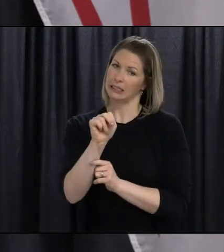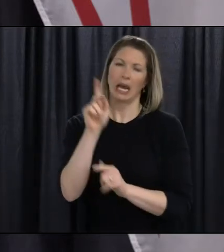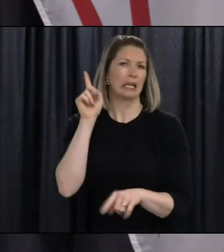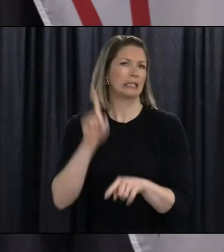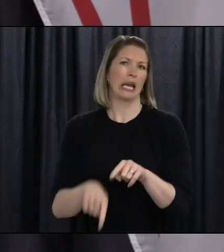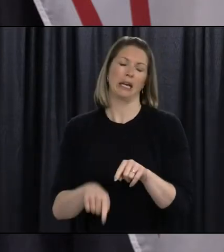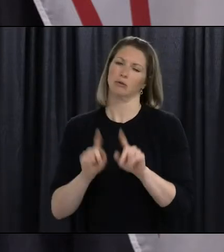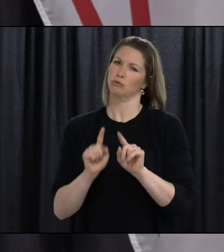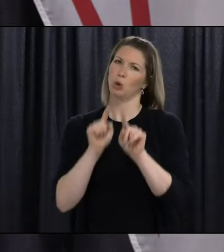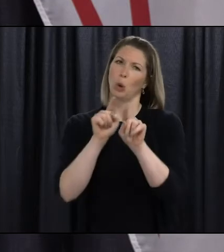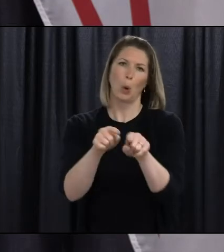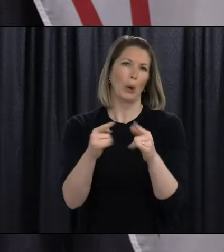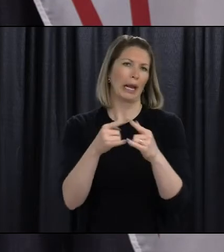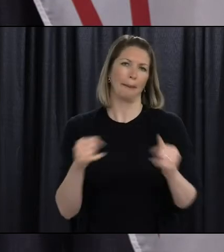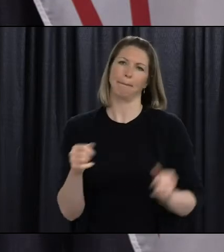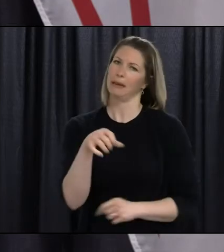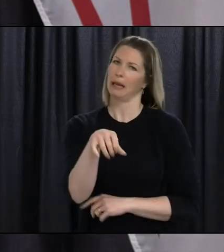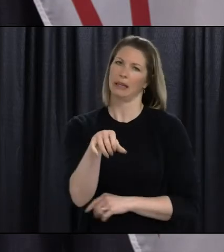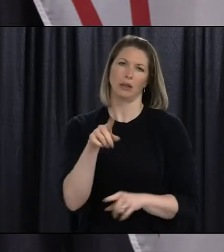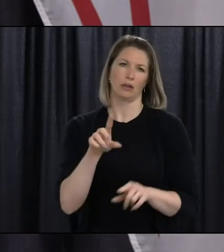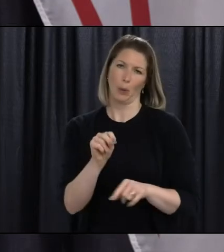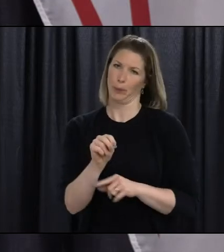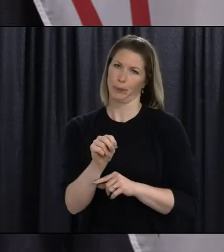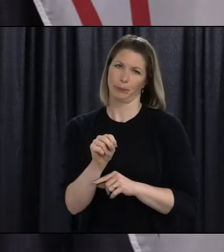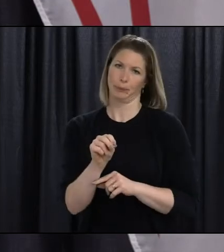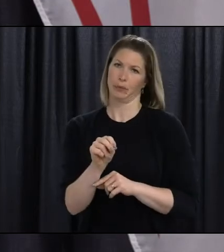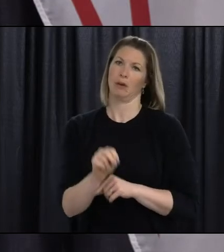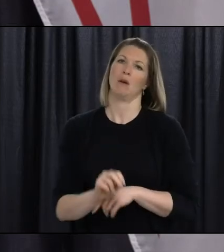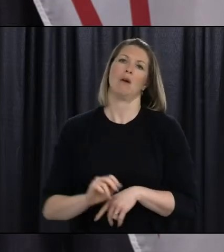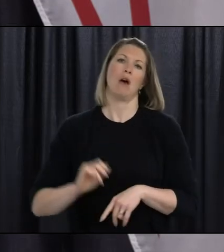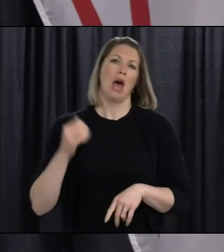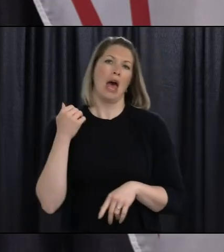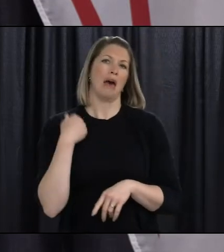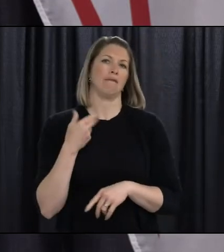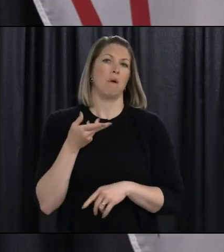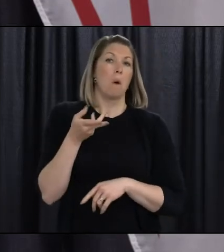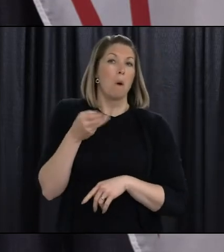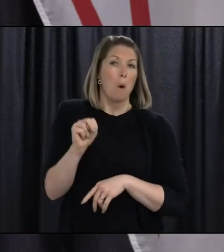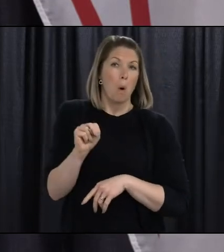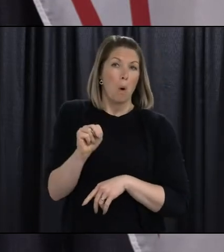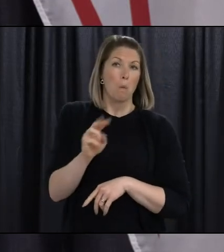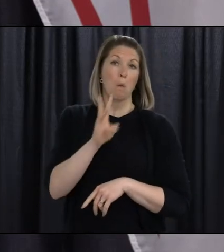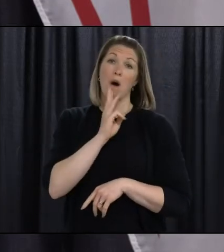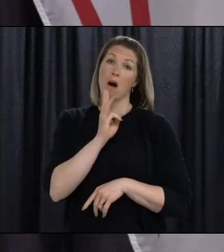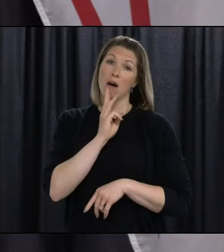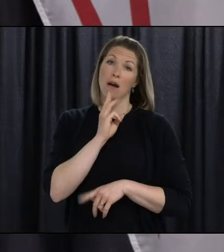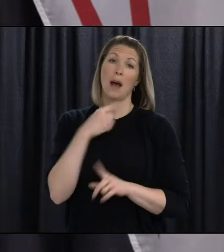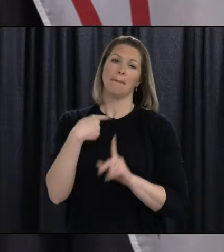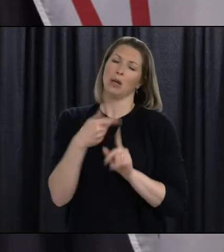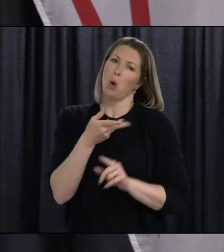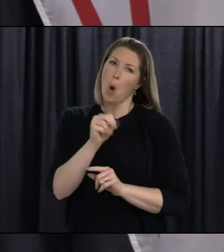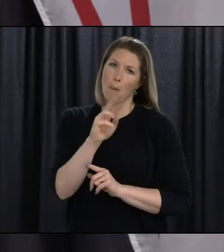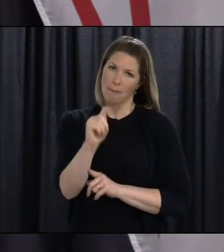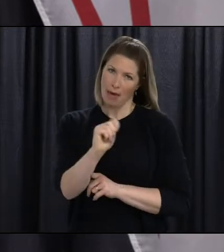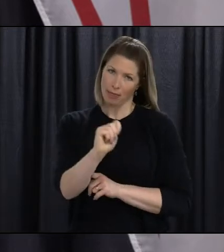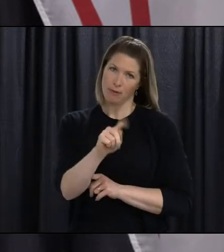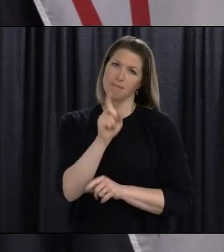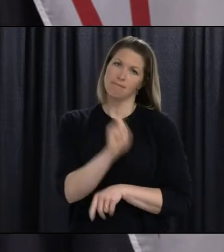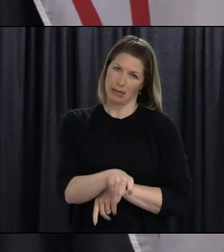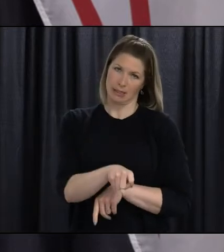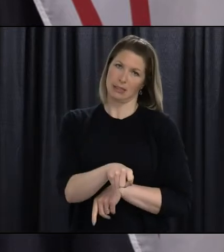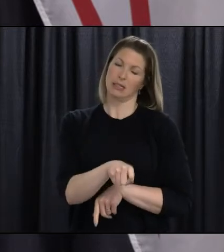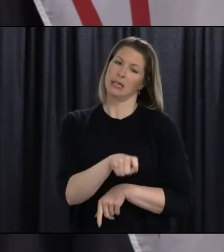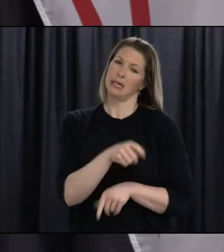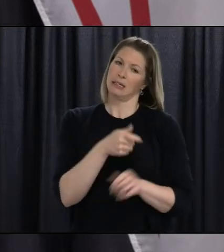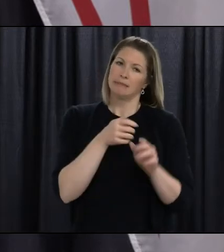have policies in place to ensure physical distancing recommendations are maintained and offer contactless services where